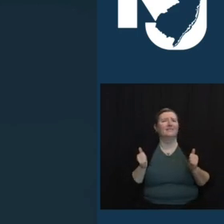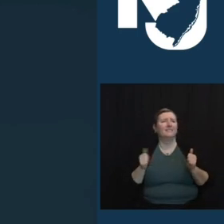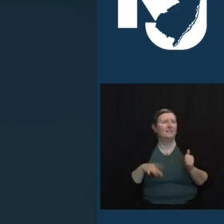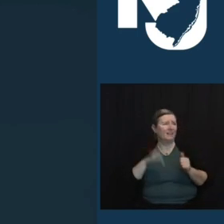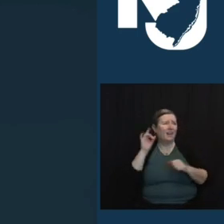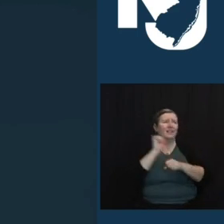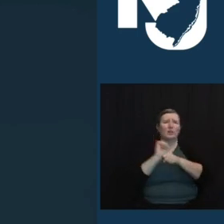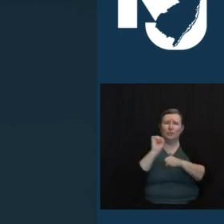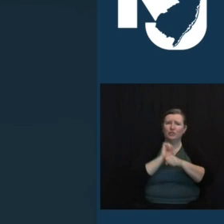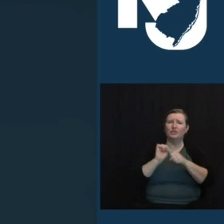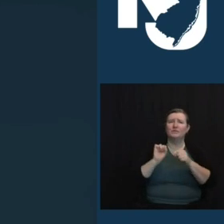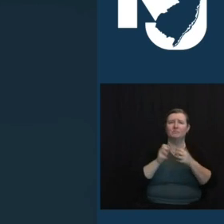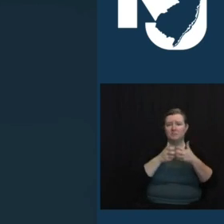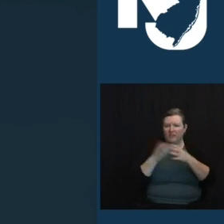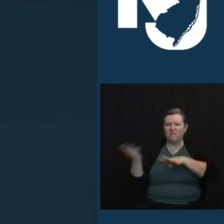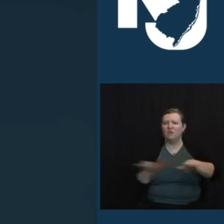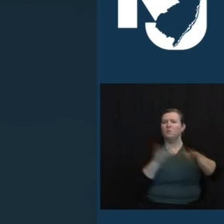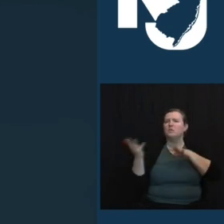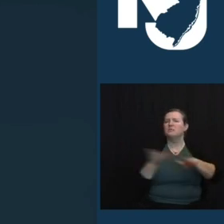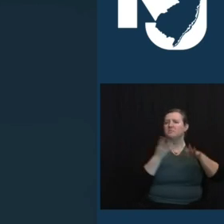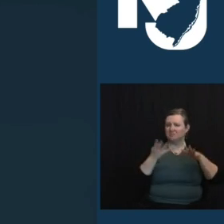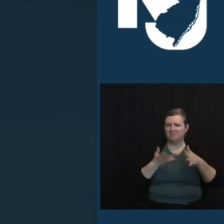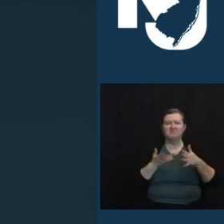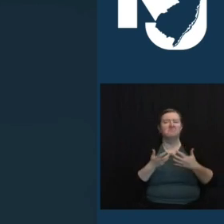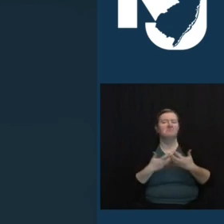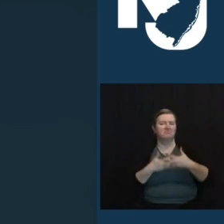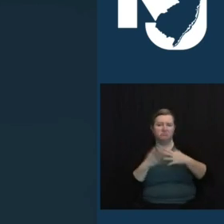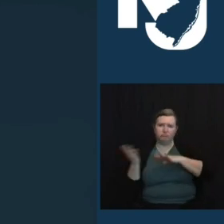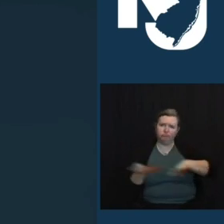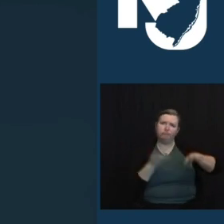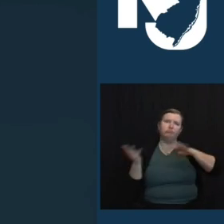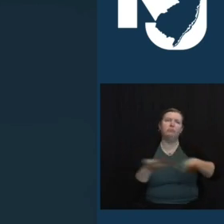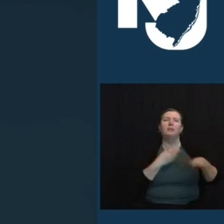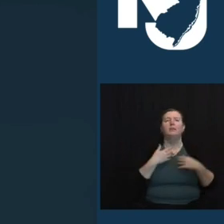several factories, which called Newark home, and she was proud to become a